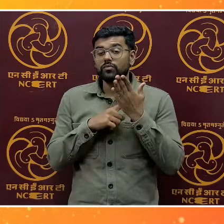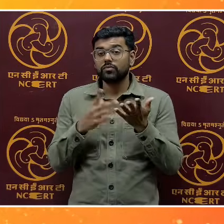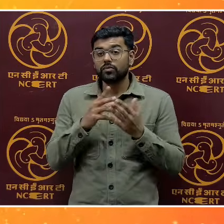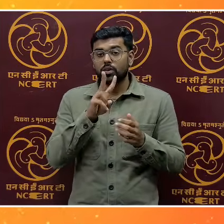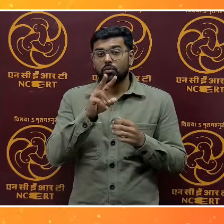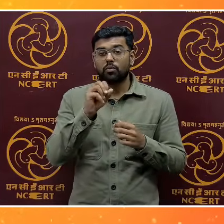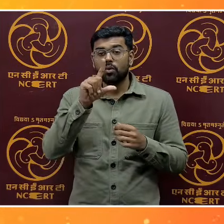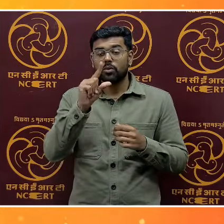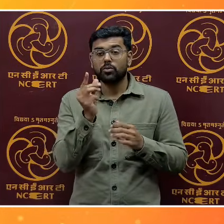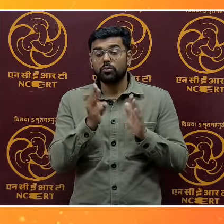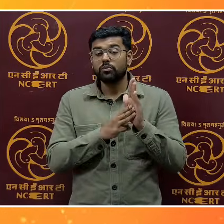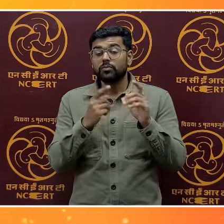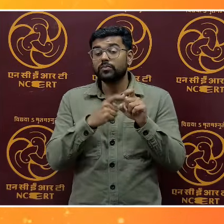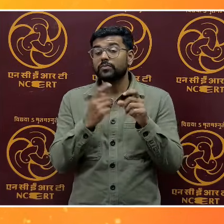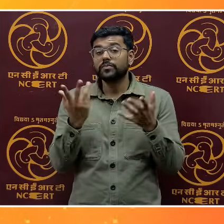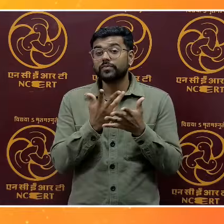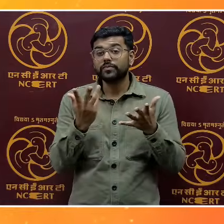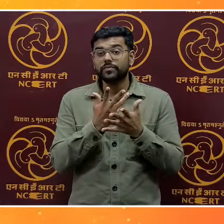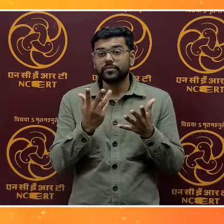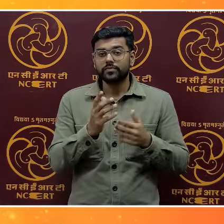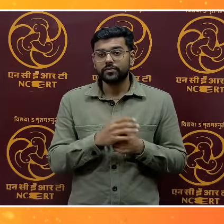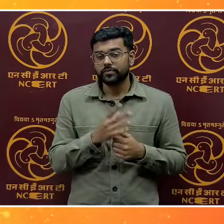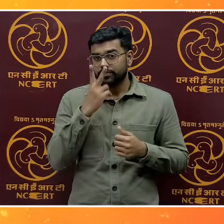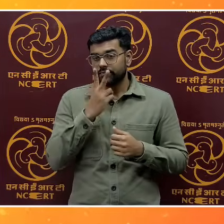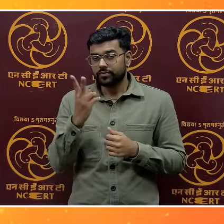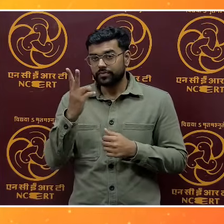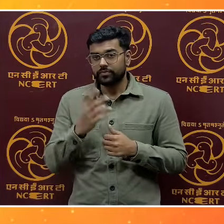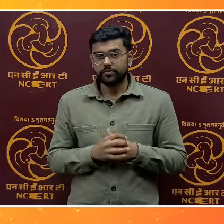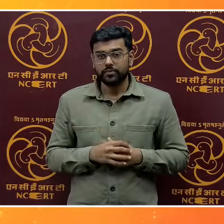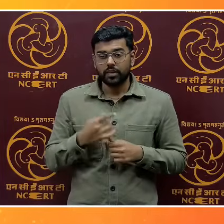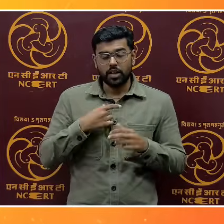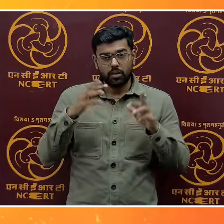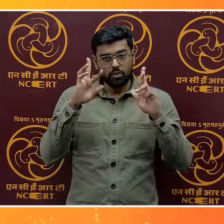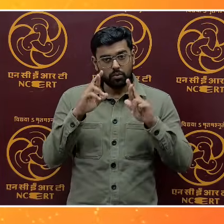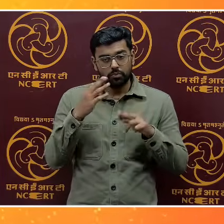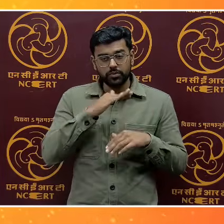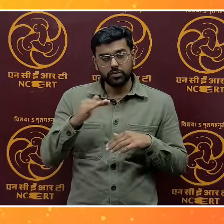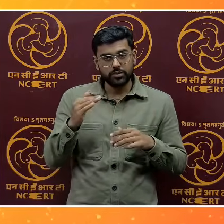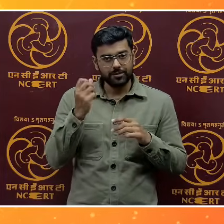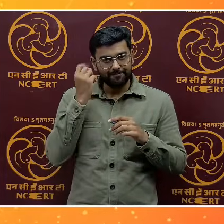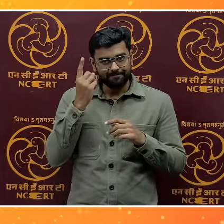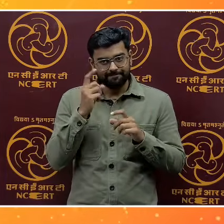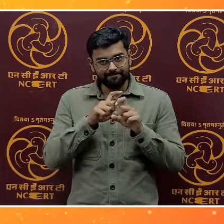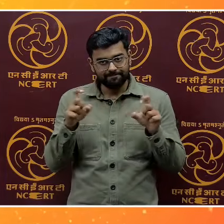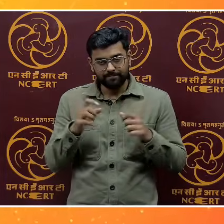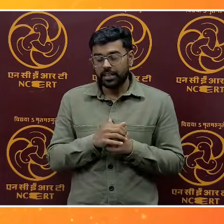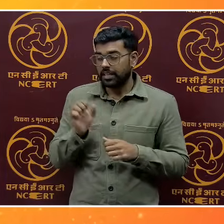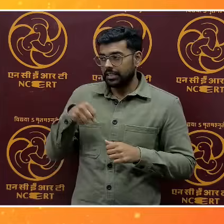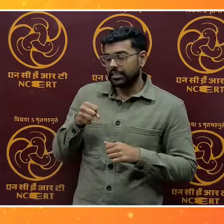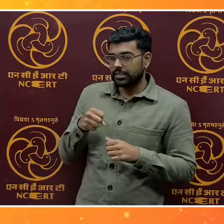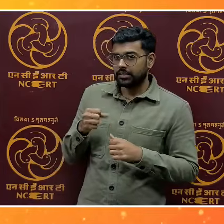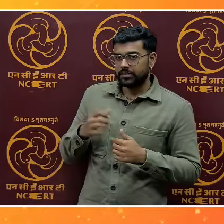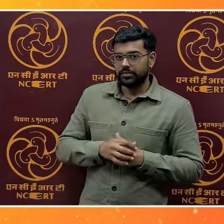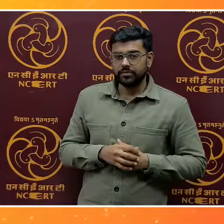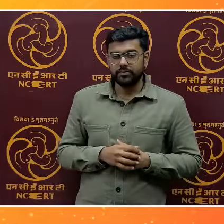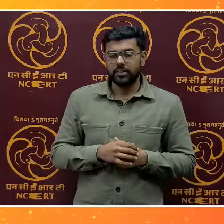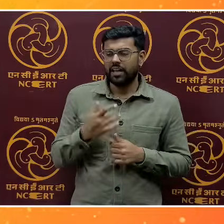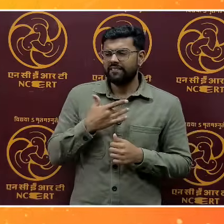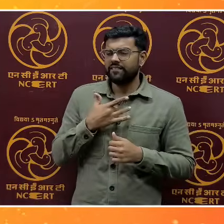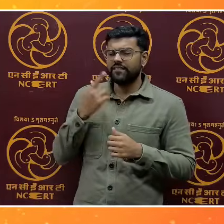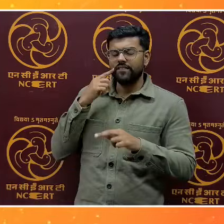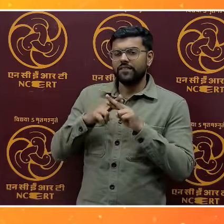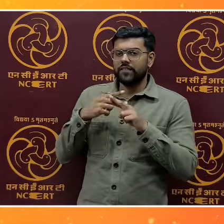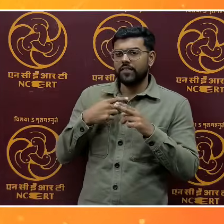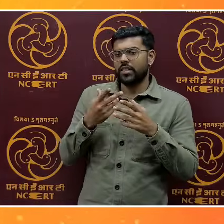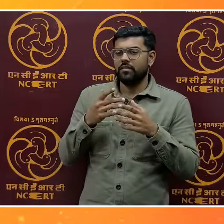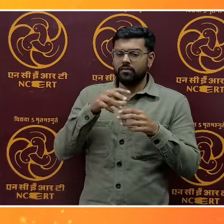volume of my right circular cone. I hope it is clear, children. Yes, ma'am. It's very much clear. Yes. Ma'am, if we talk